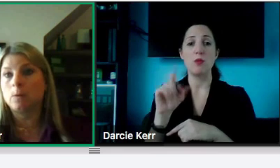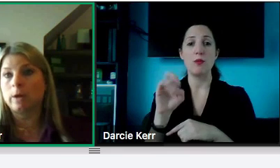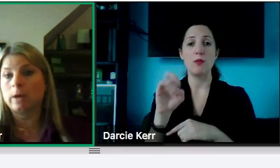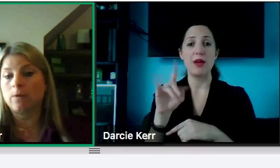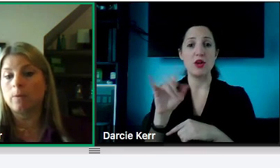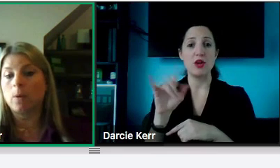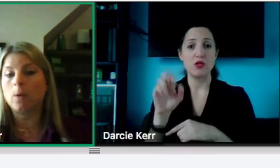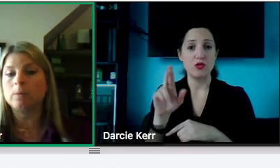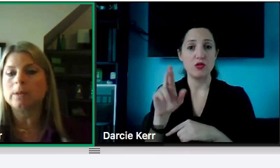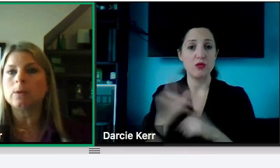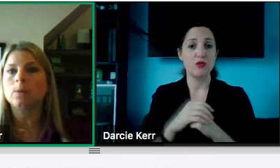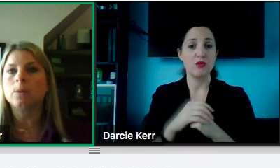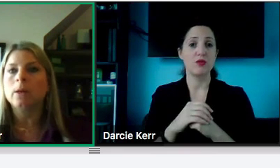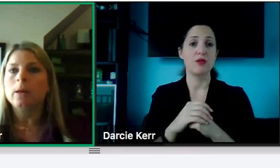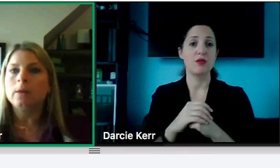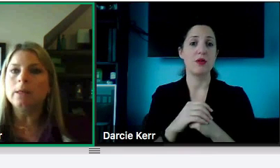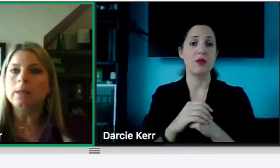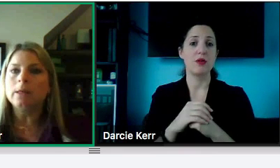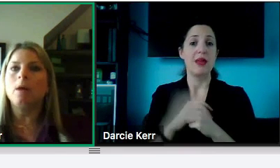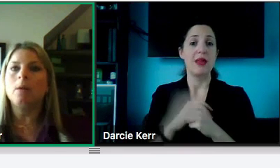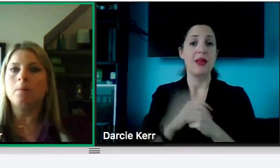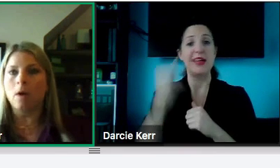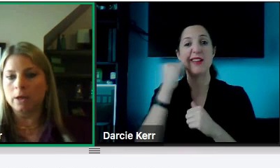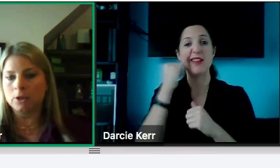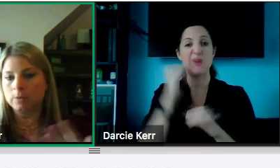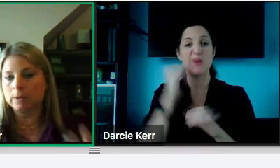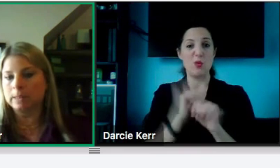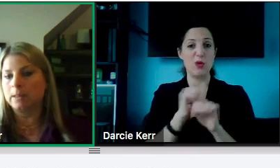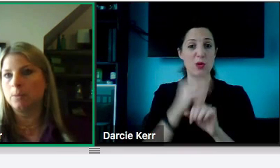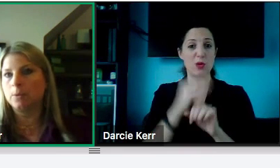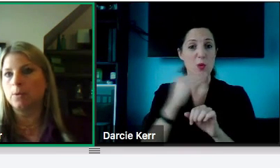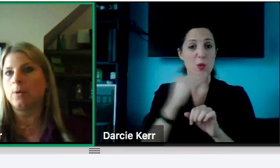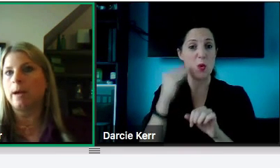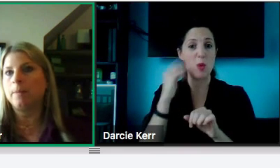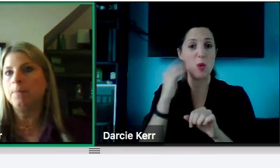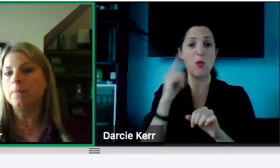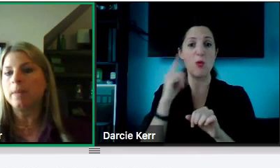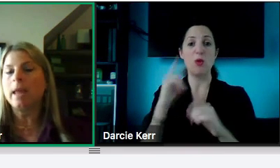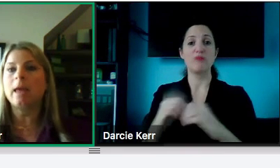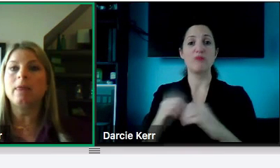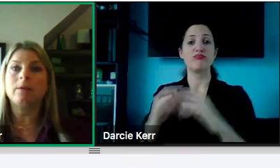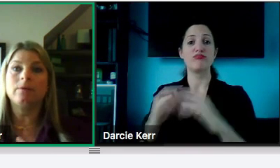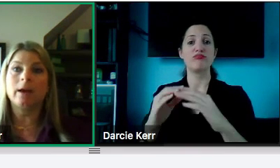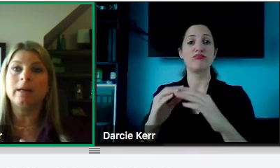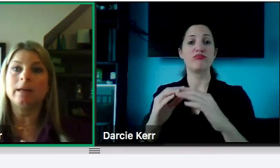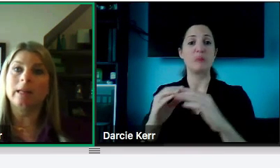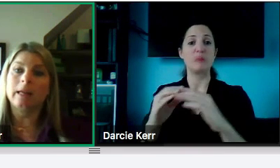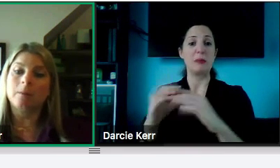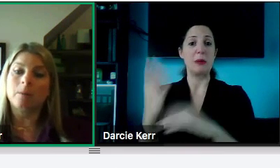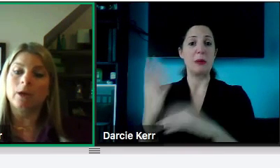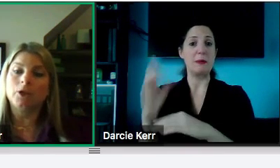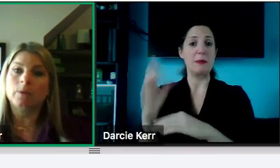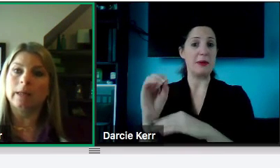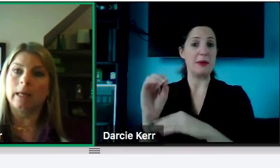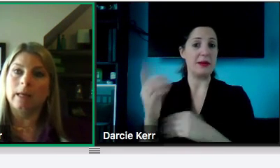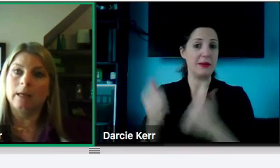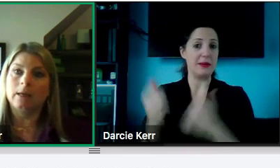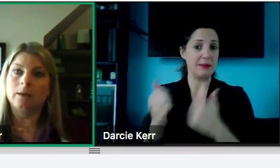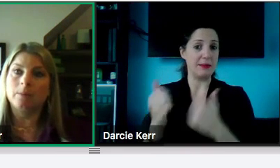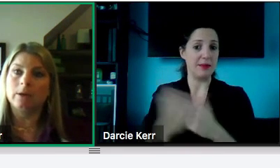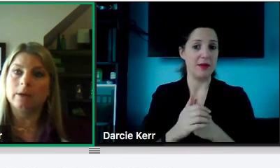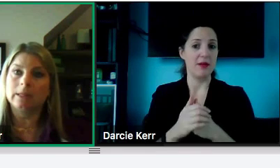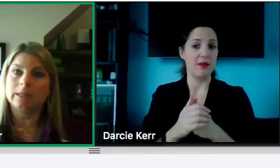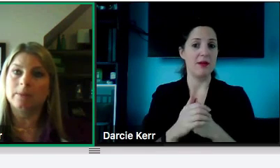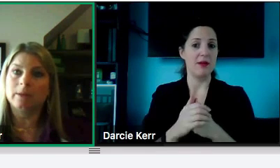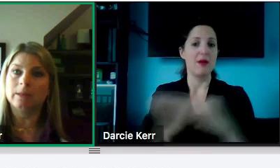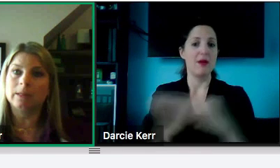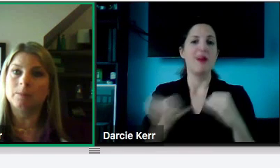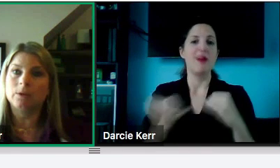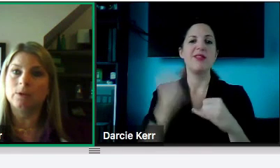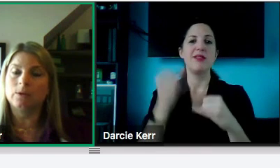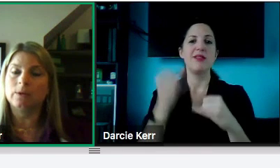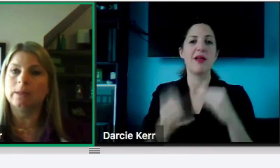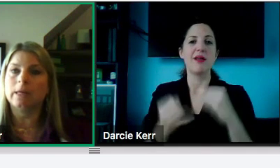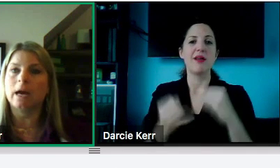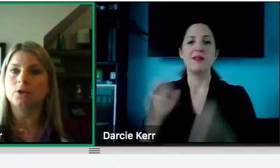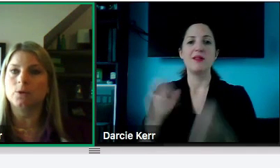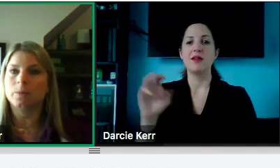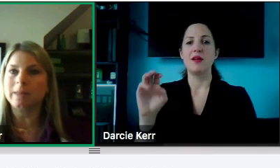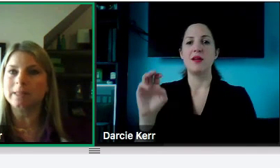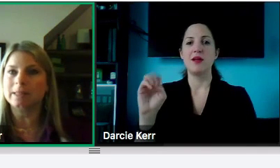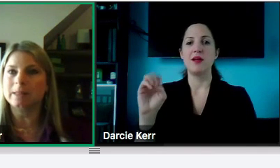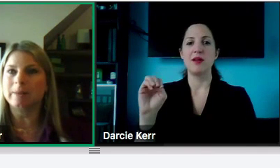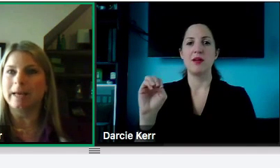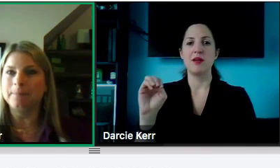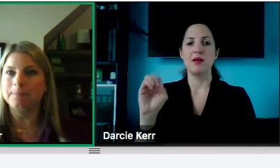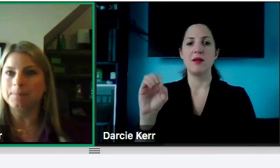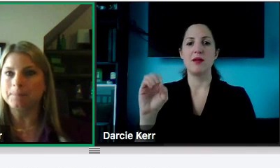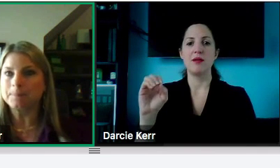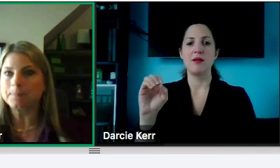considerations on working from home. So these are all modules in the program. And then finally, in Module 8, participants produce an